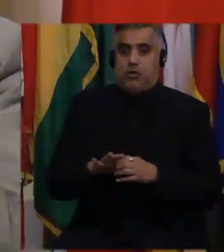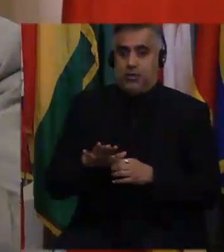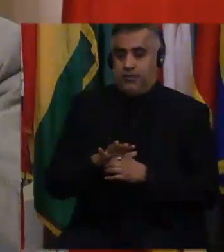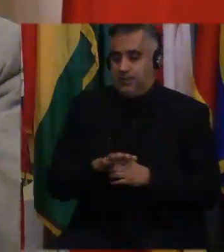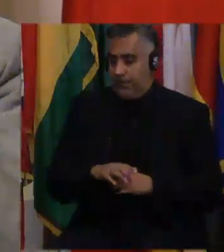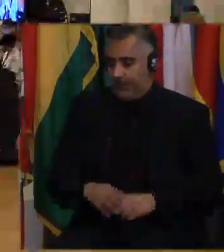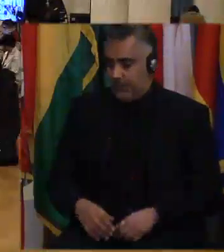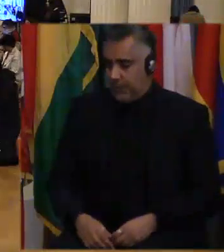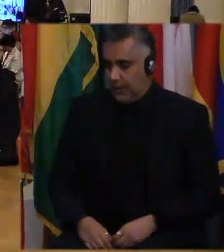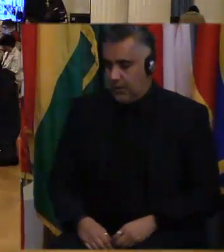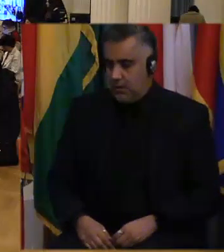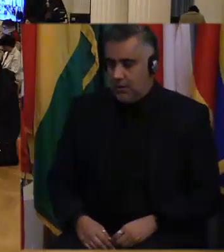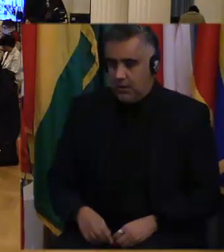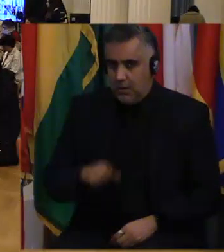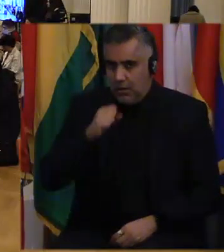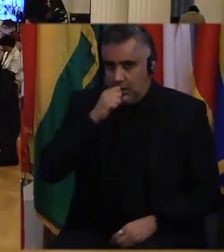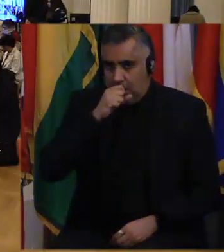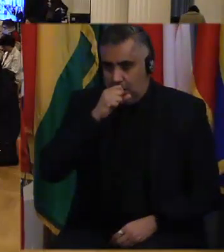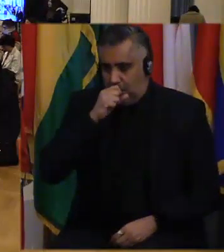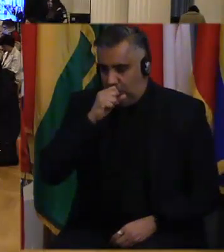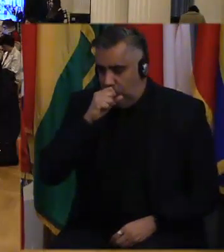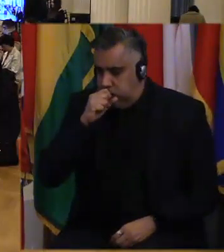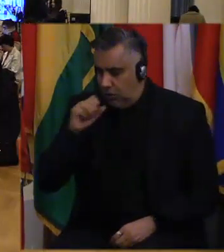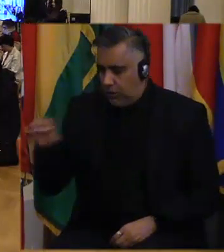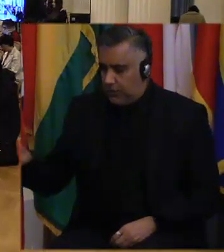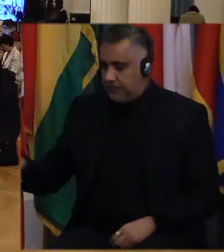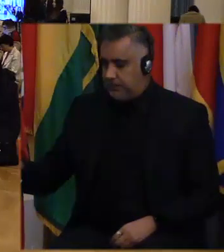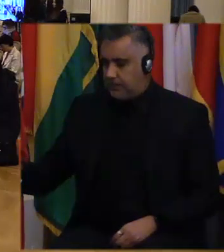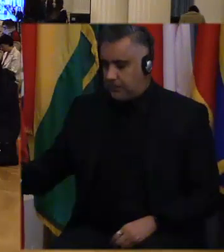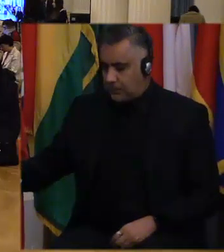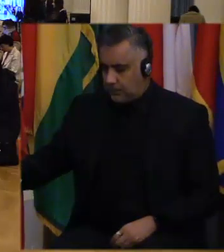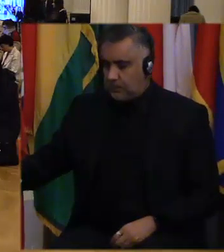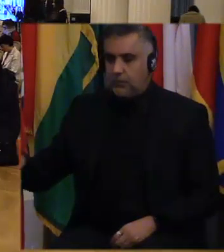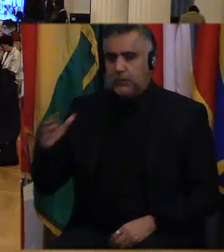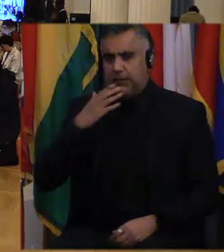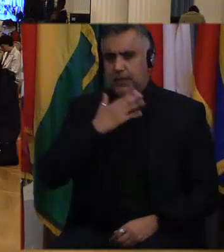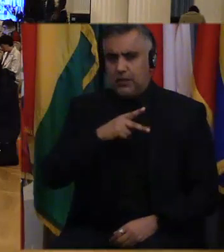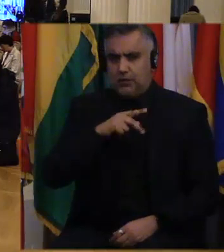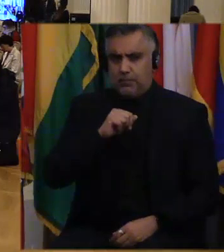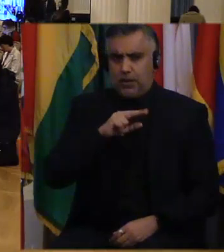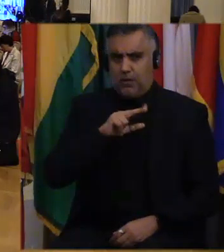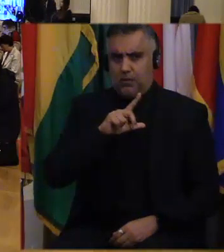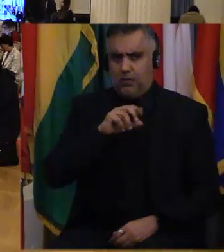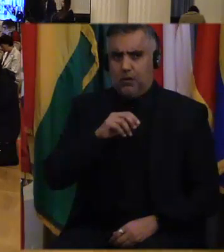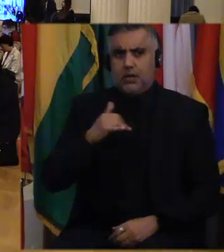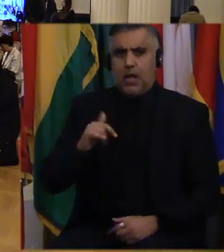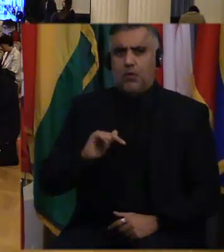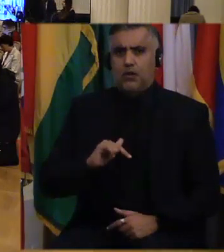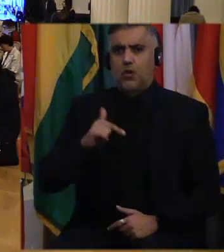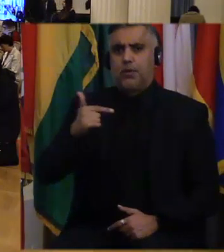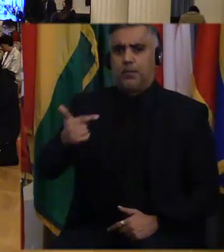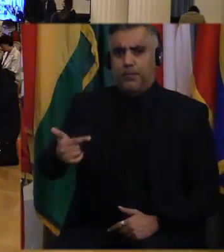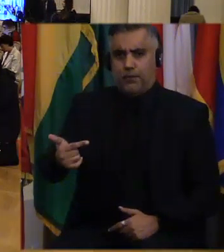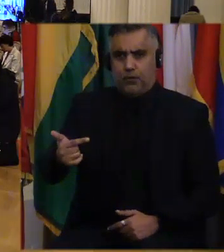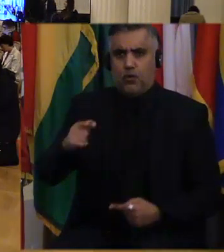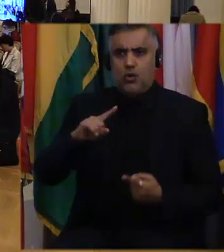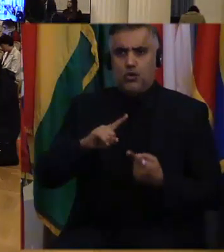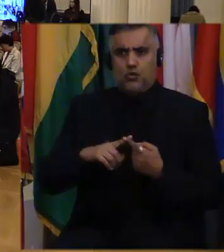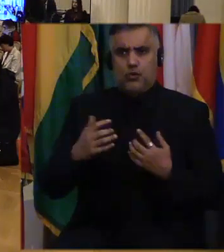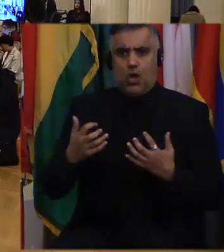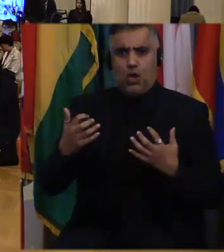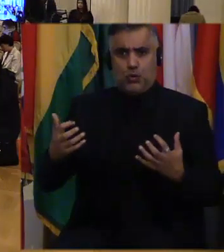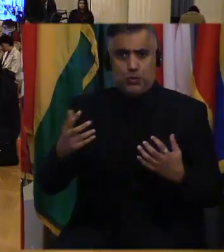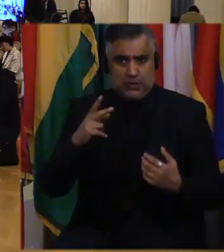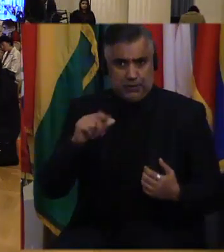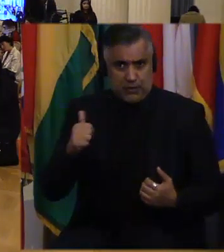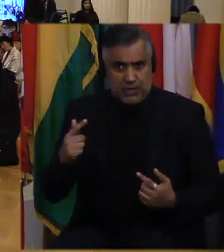Okay, thank you, Paolo. I think we've had a really good round of initial engagement, and I'd like now to open the floor to the audience